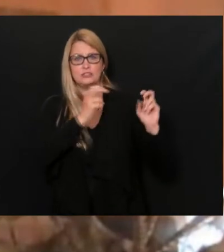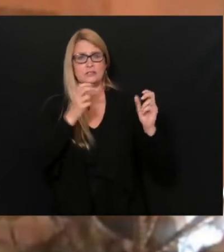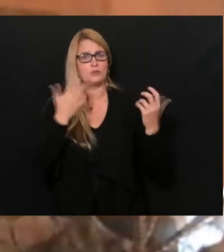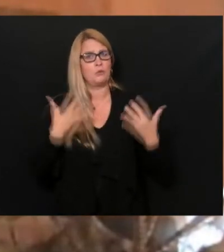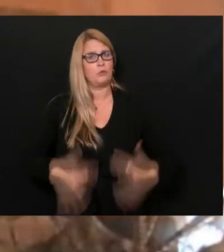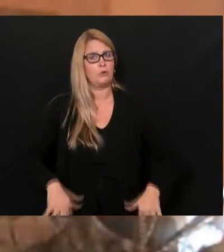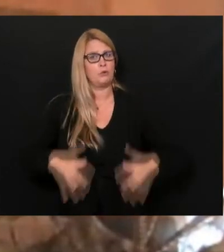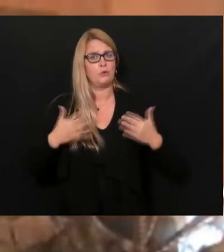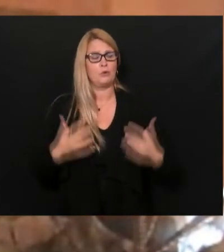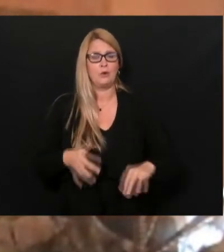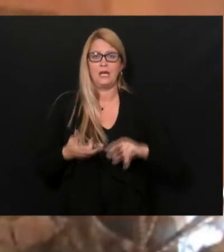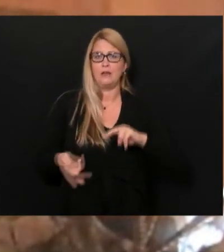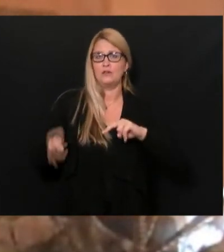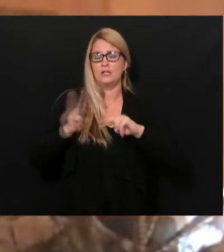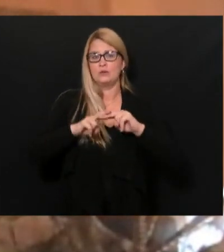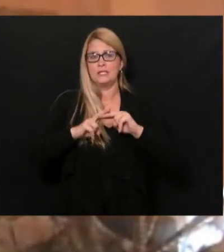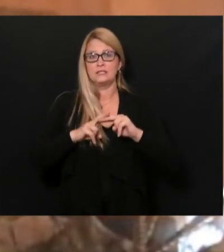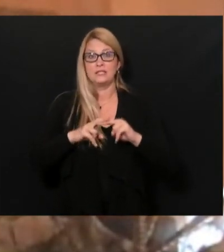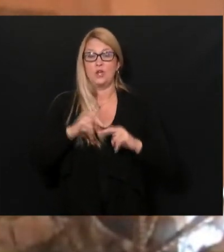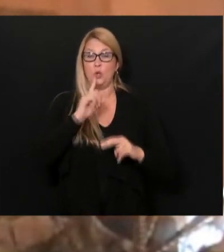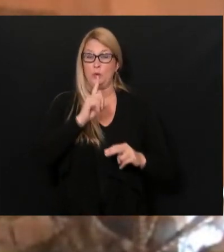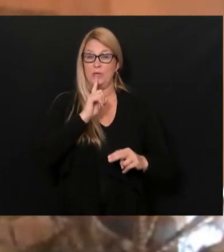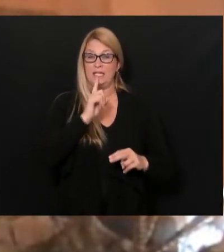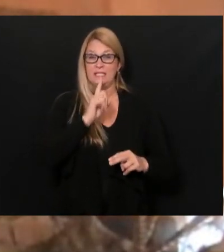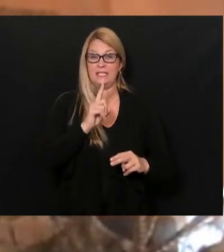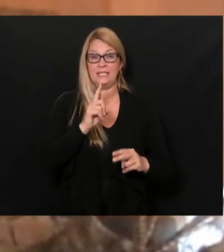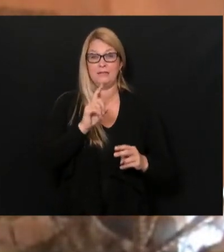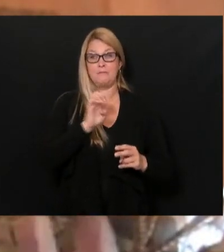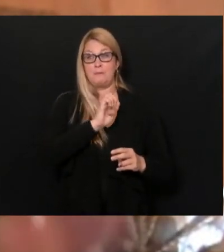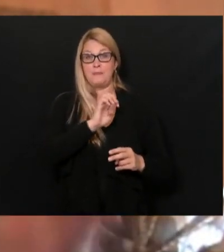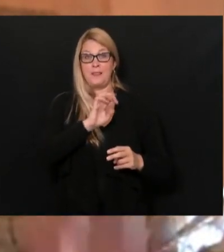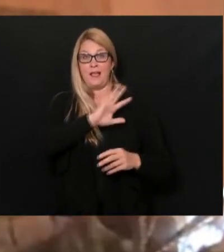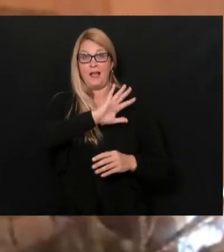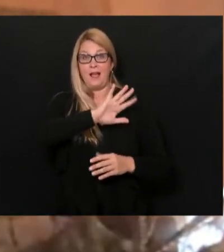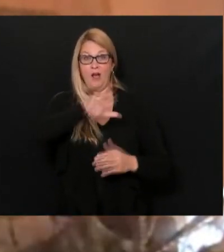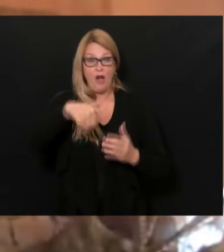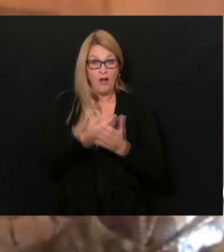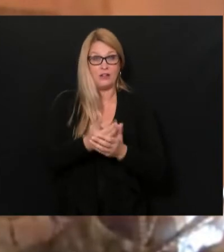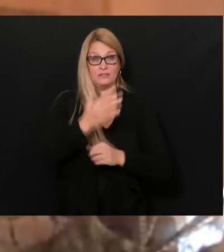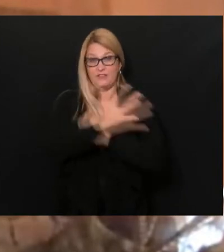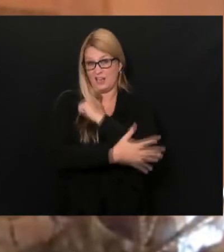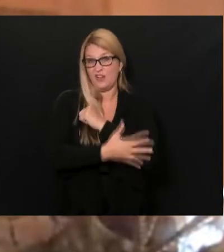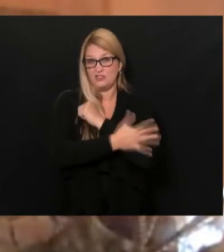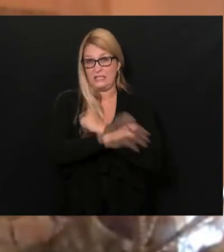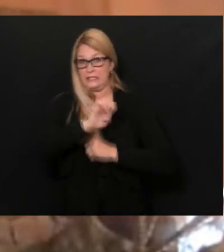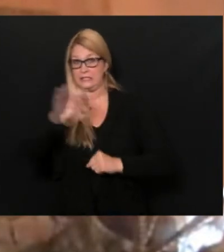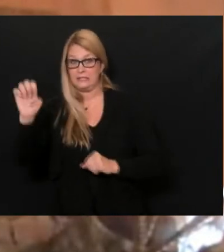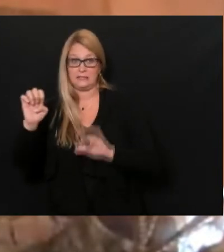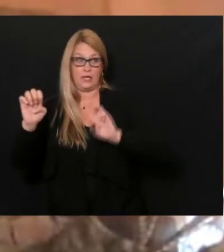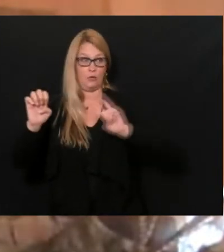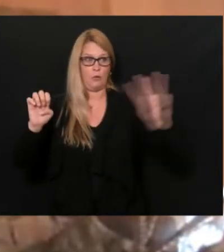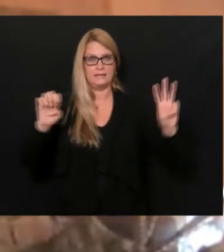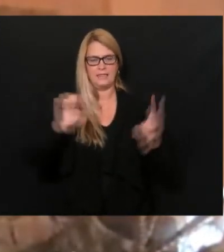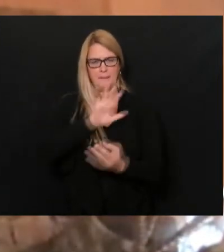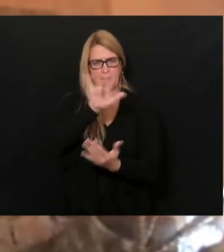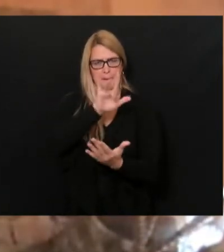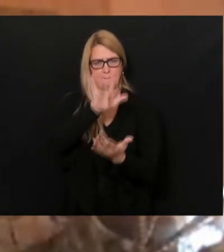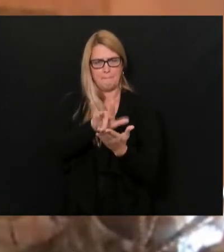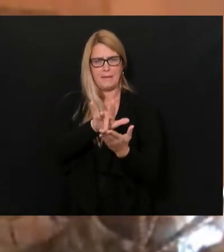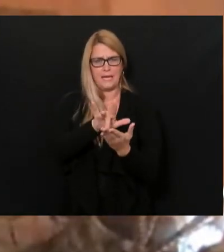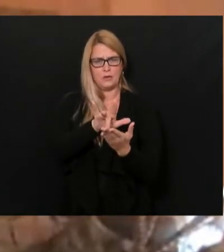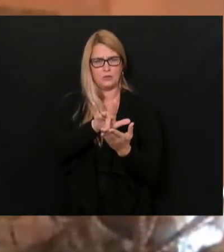particularly in the eastern and the western sectors of the country. She said that the center part of the country